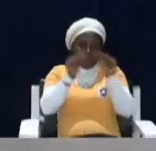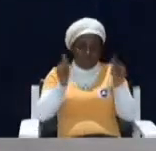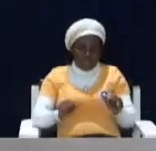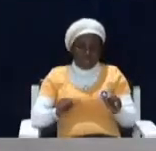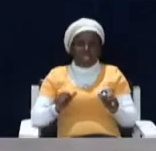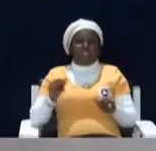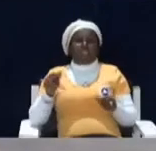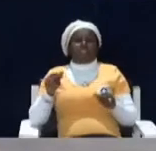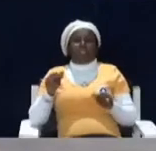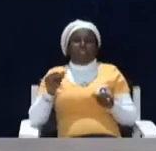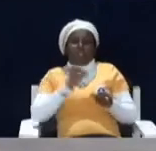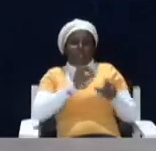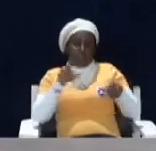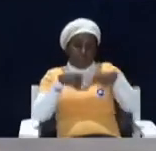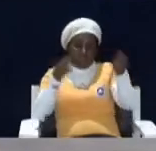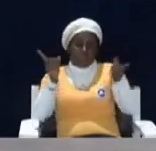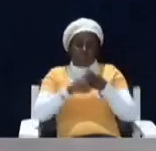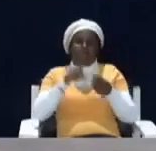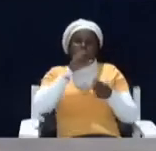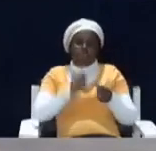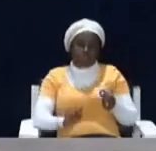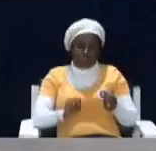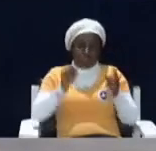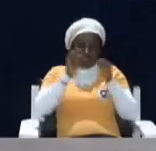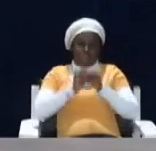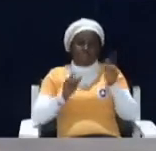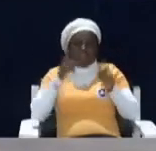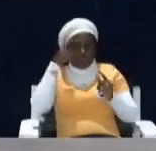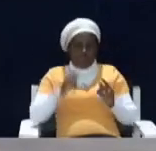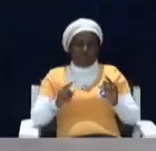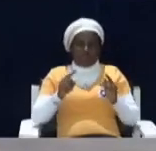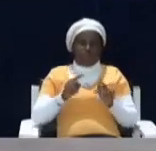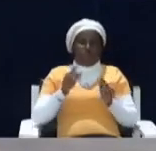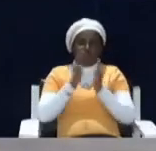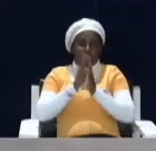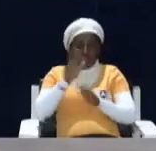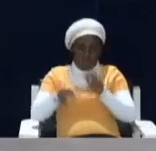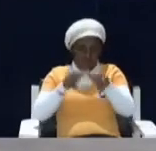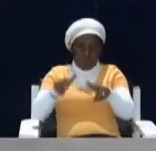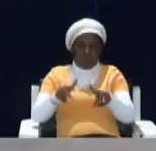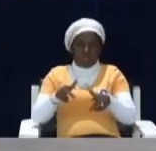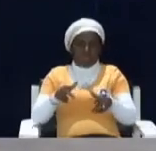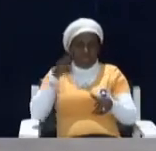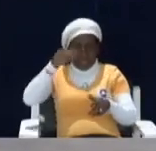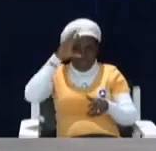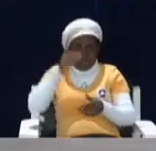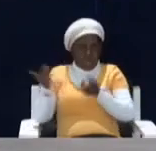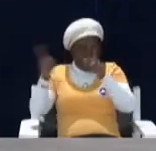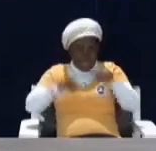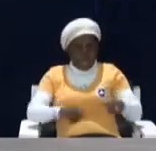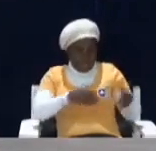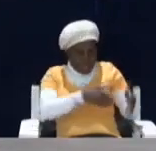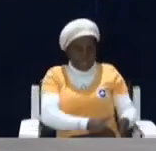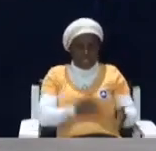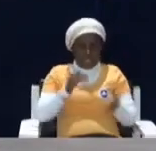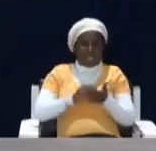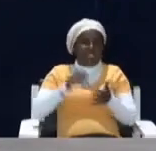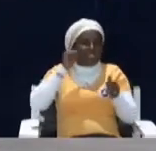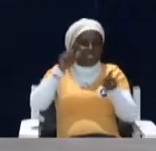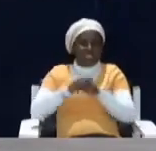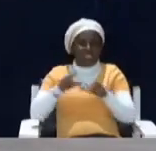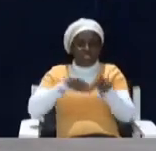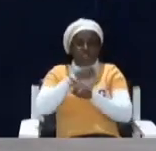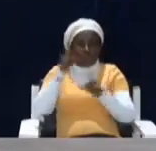to the old auditorium for the prayer walk. He came beside me again. He said, "Sister, when it